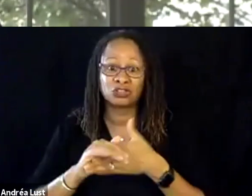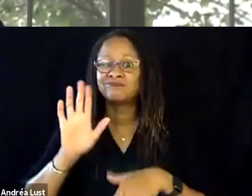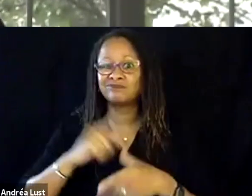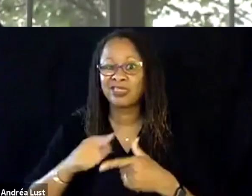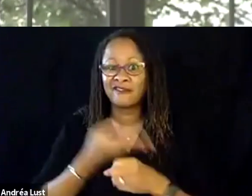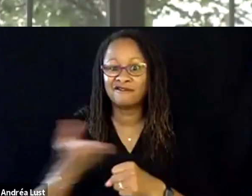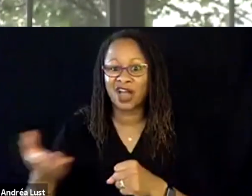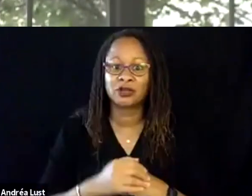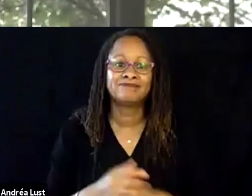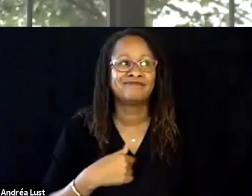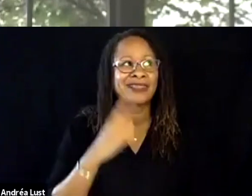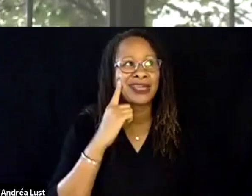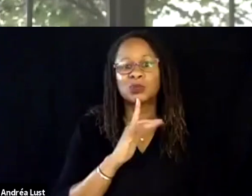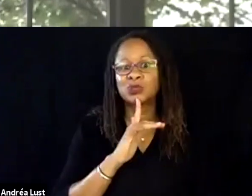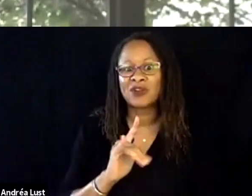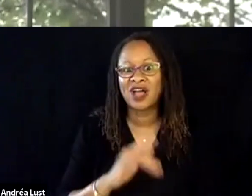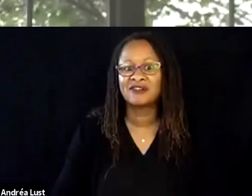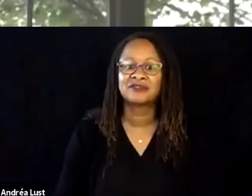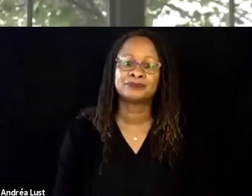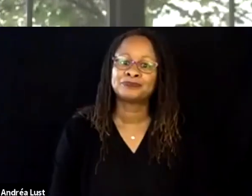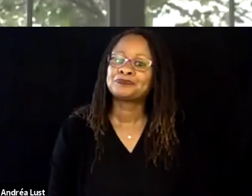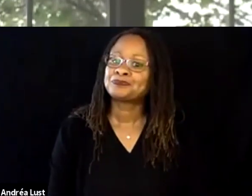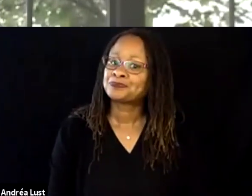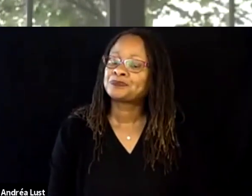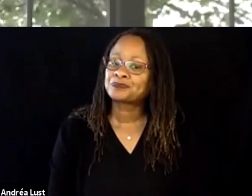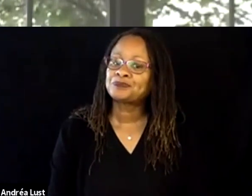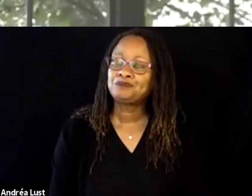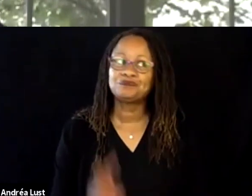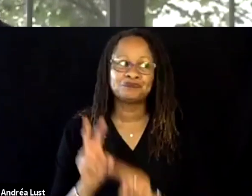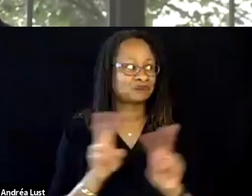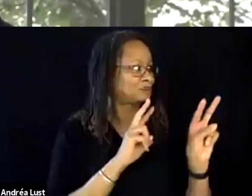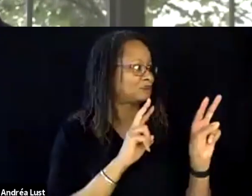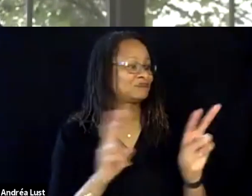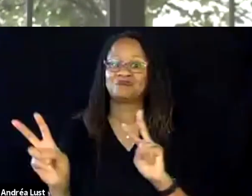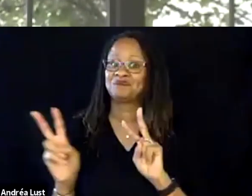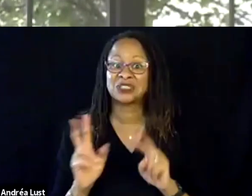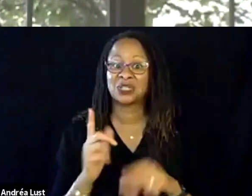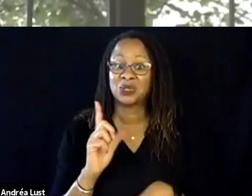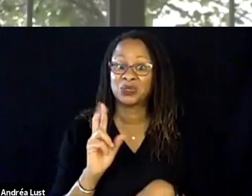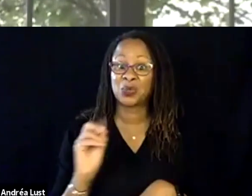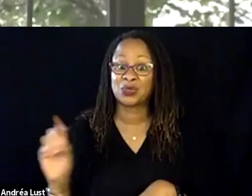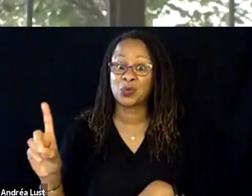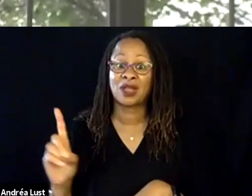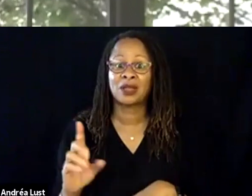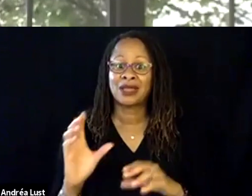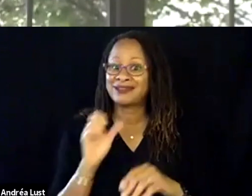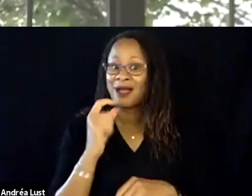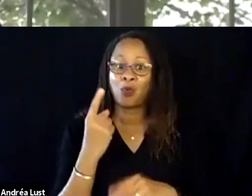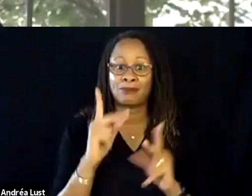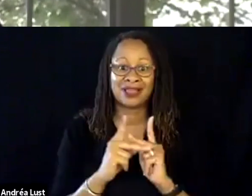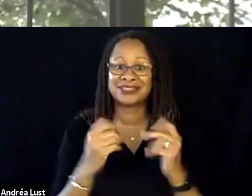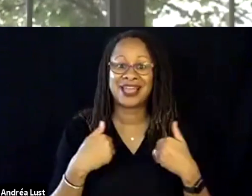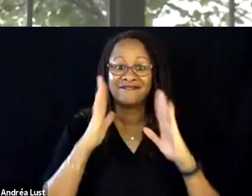I was 25 at the time, 24 and a half. And I looked around, and believe it or not, in 2001, not a single Wall Street firm had focused